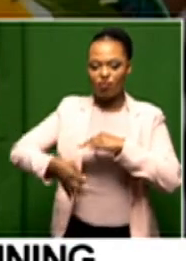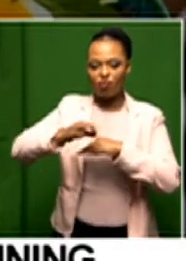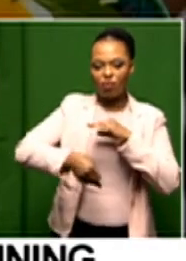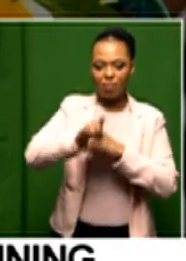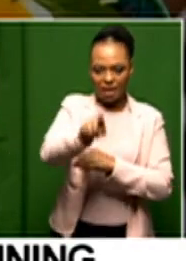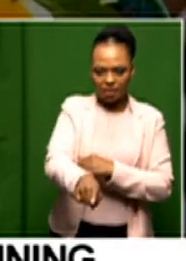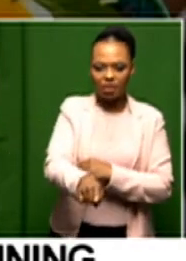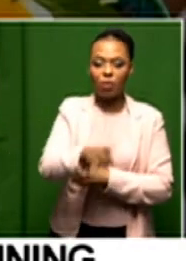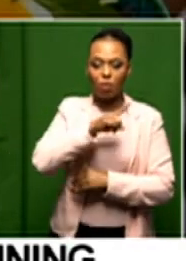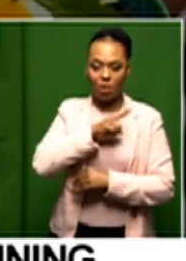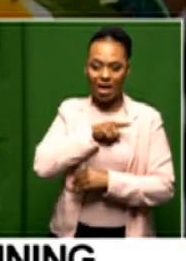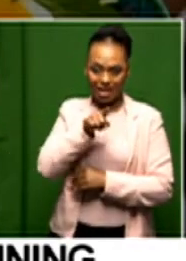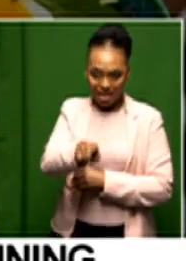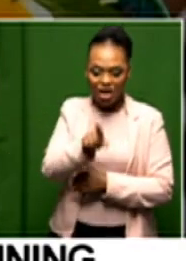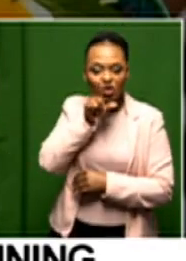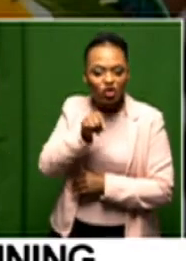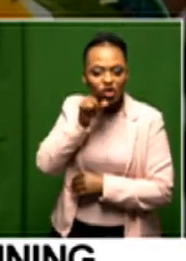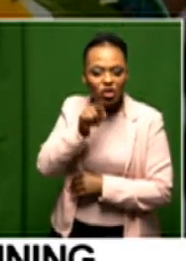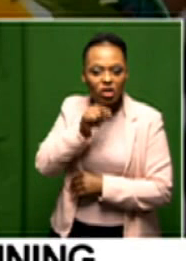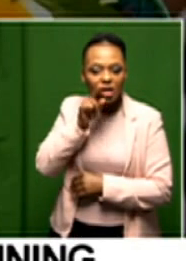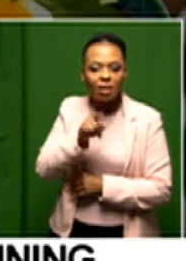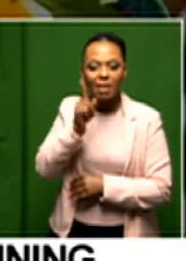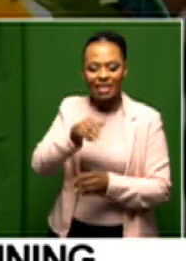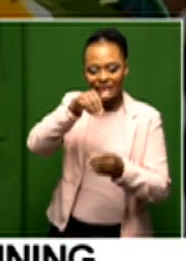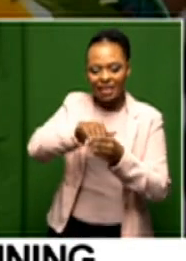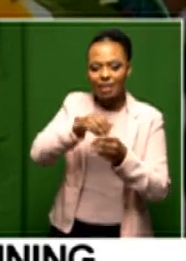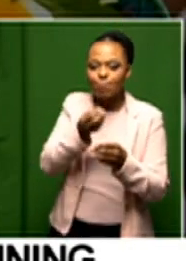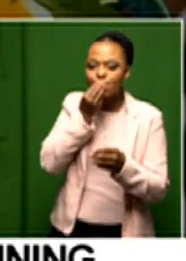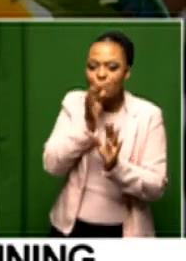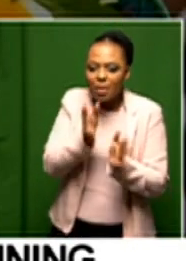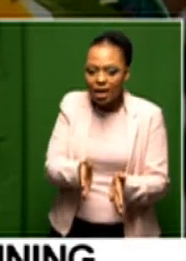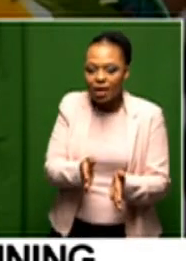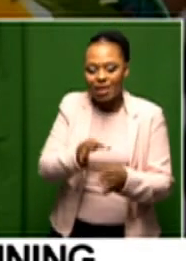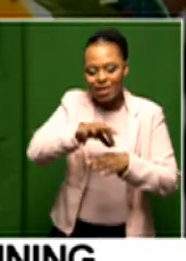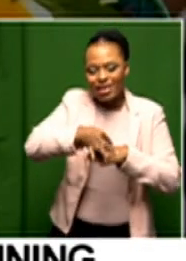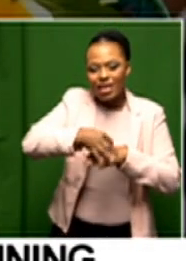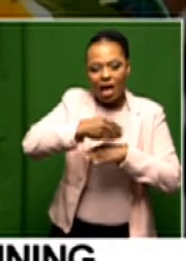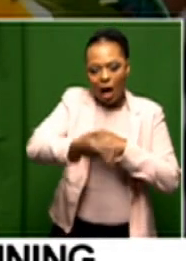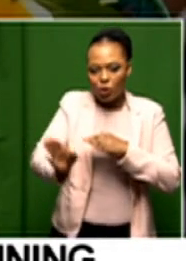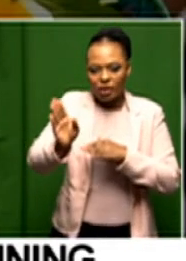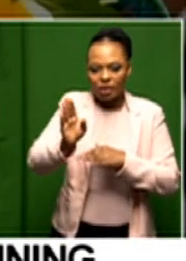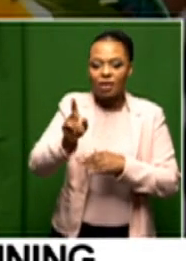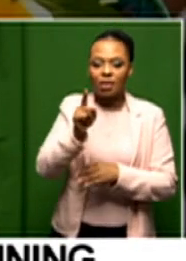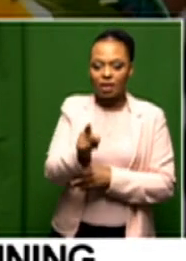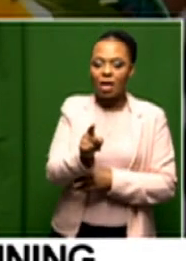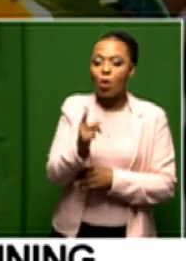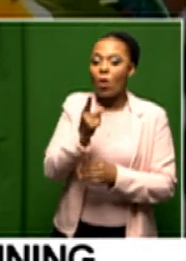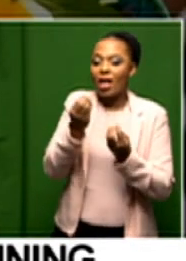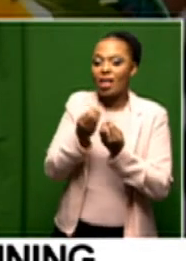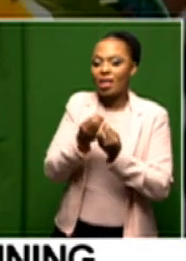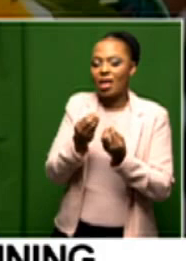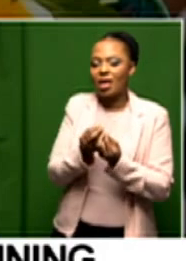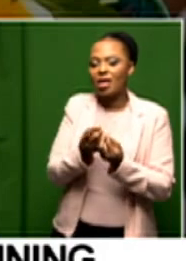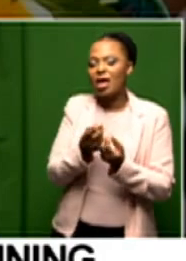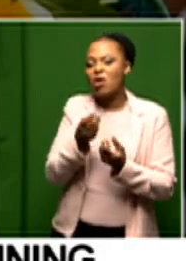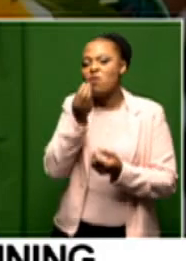the skin so that you only eat the flesh part of the chicken. And also, the one thing that makes food more rich is